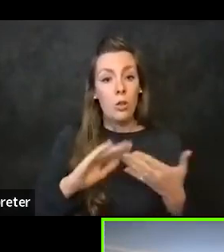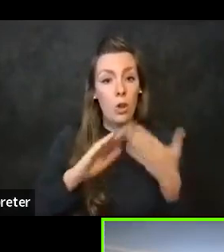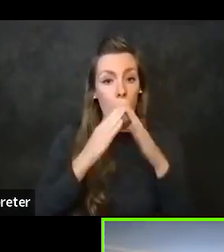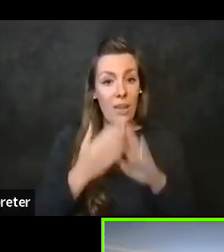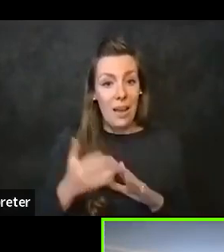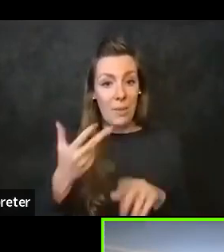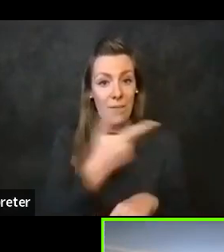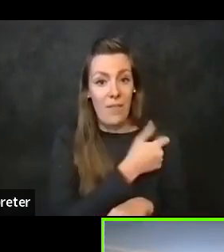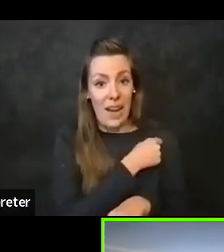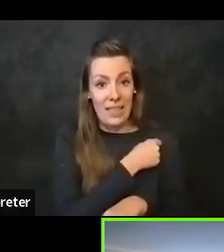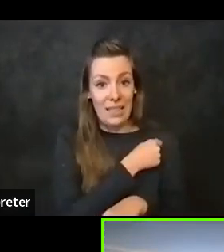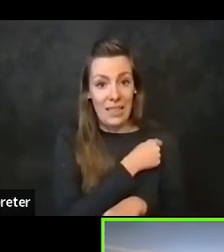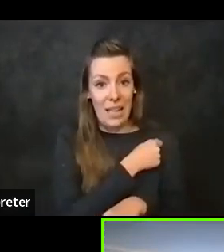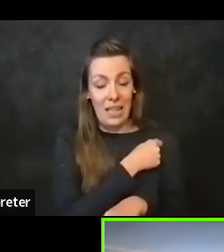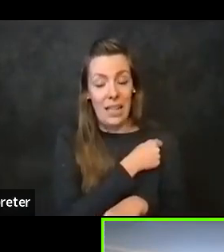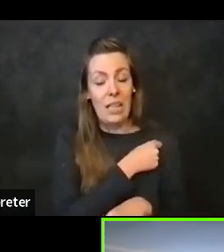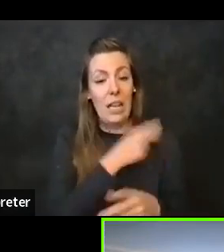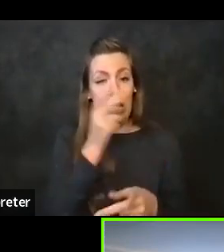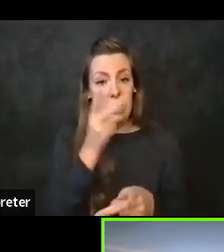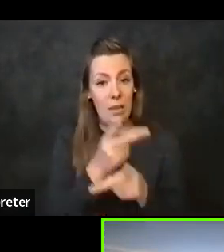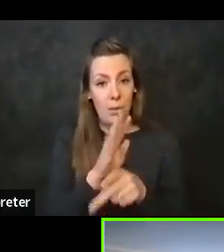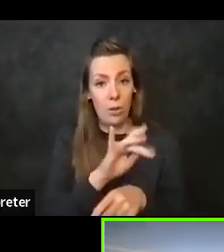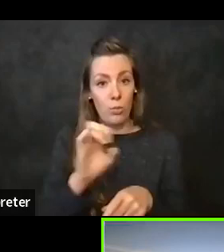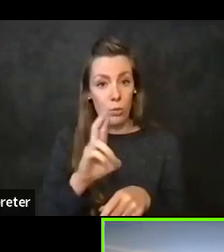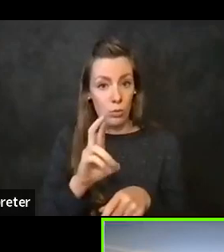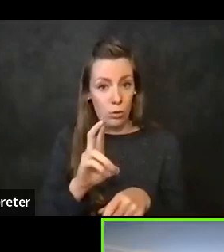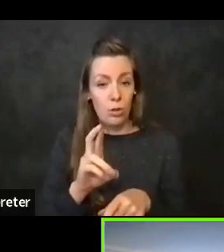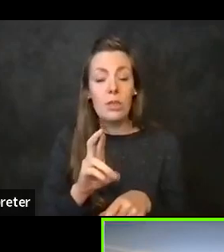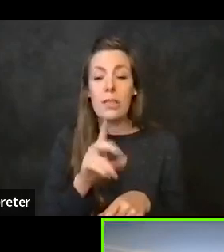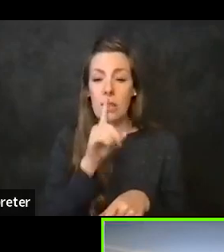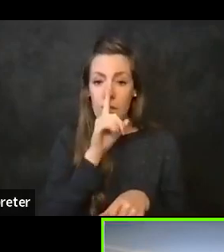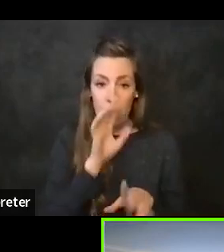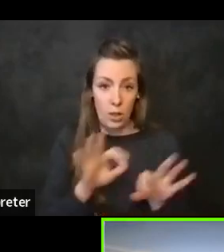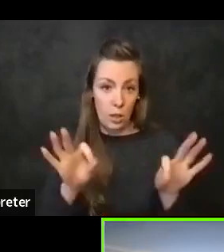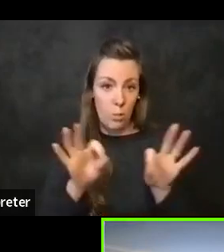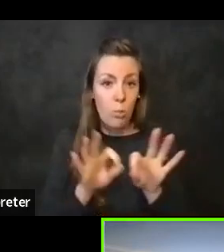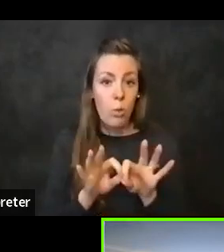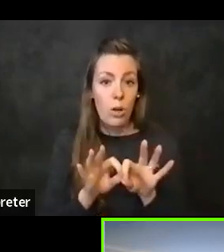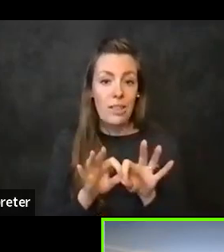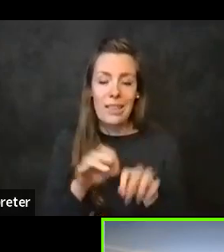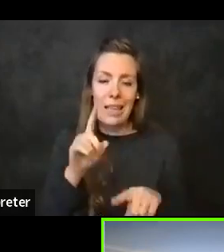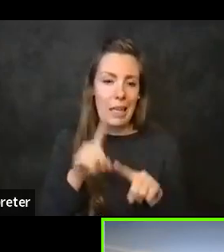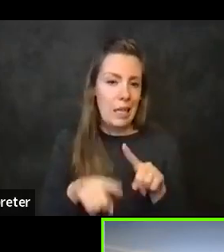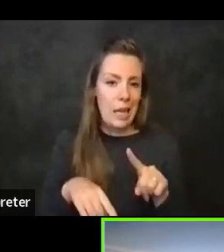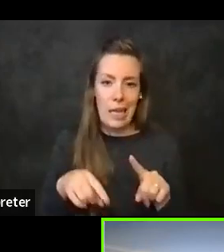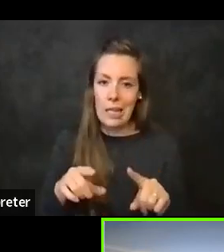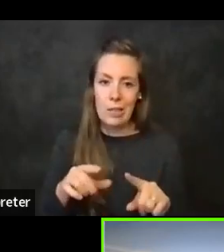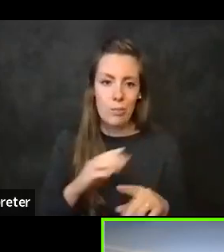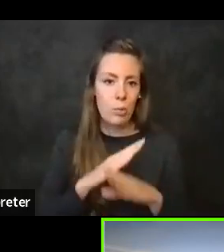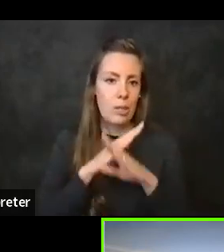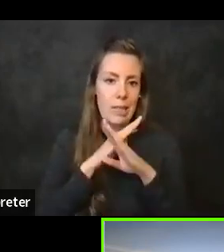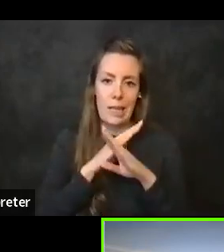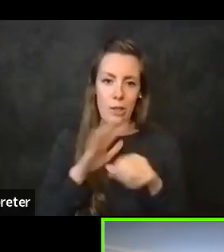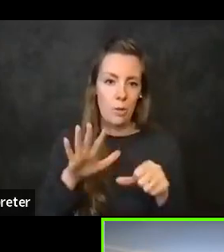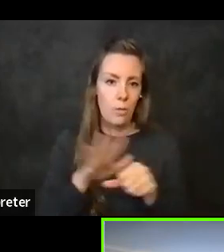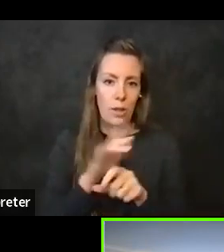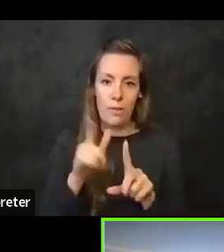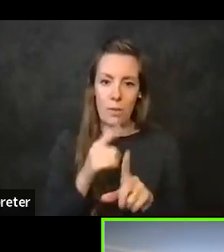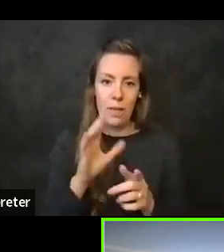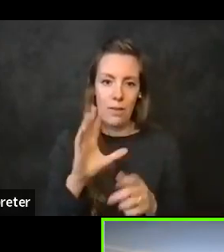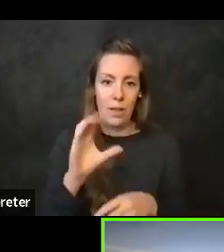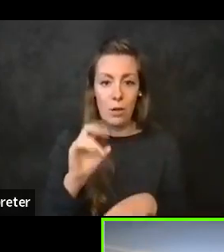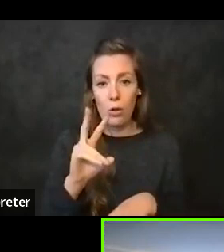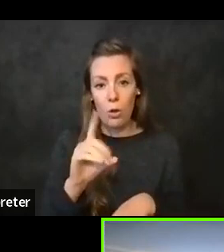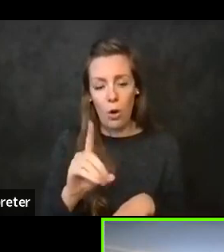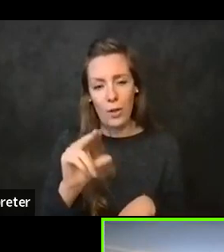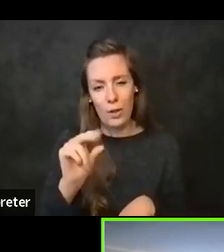getting up to date with your booster shot, if eligible, may not protect you completely from getting COVID, but it definitely will keep